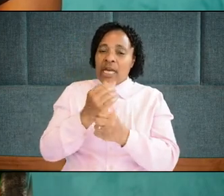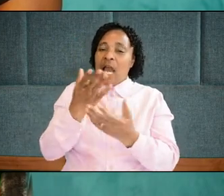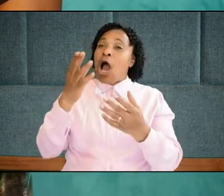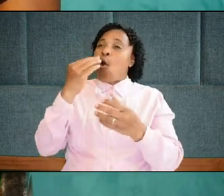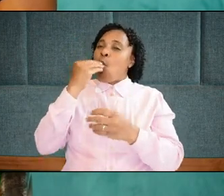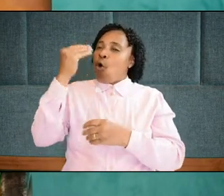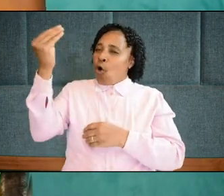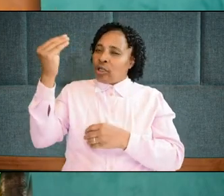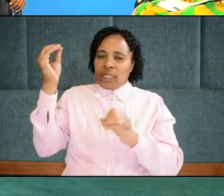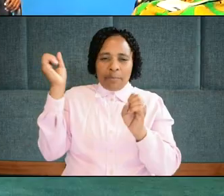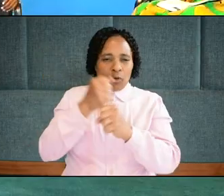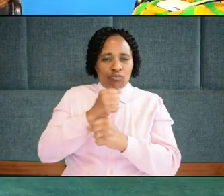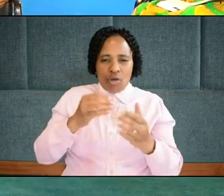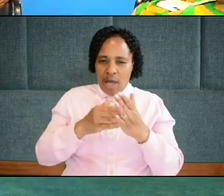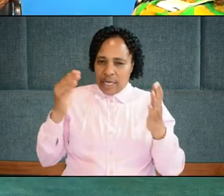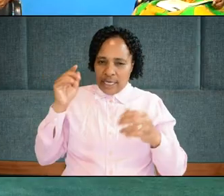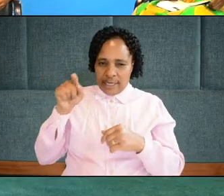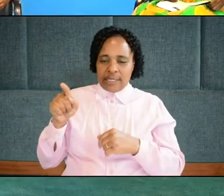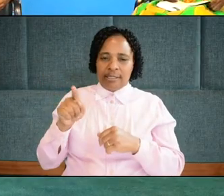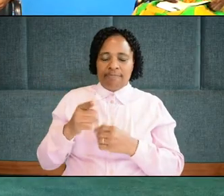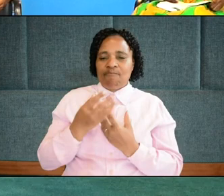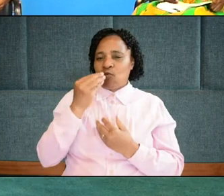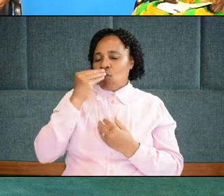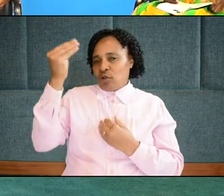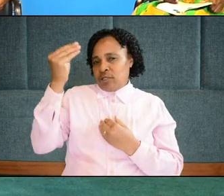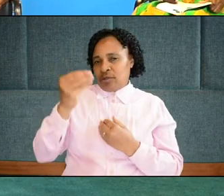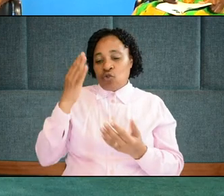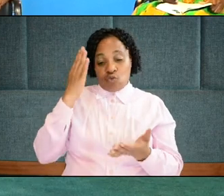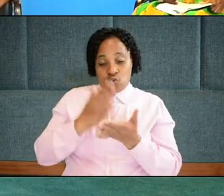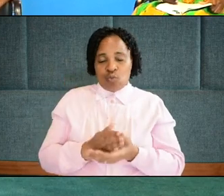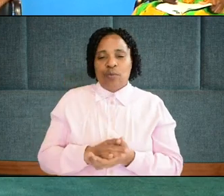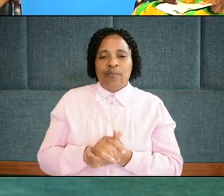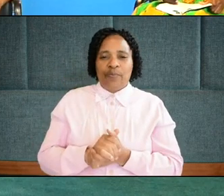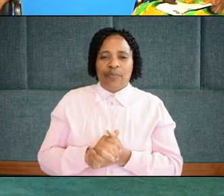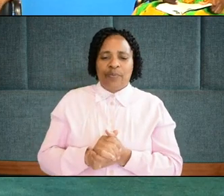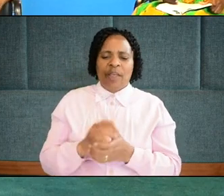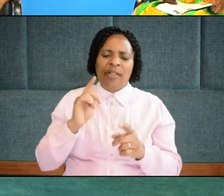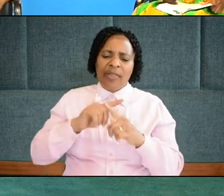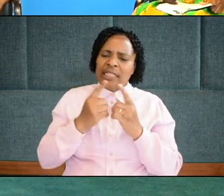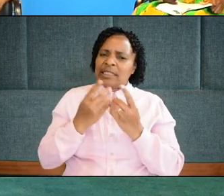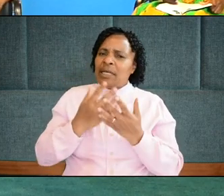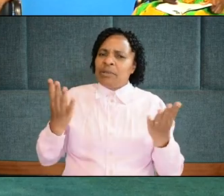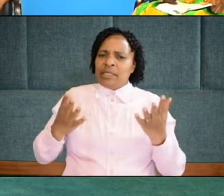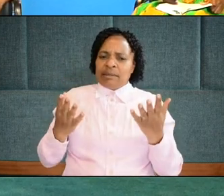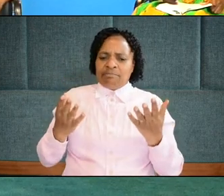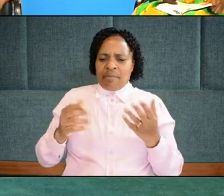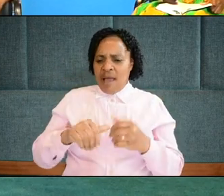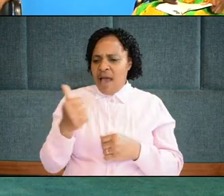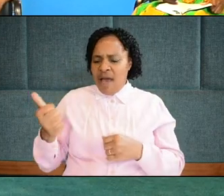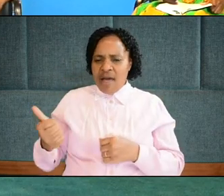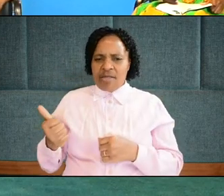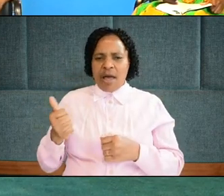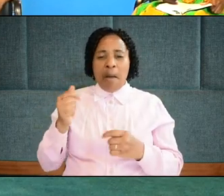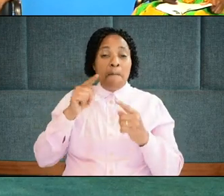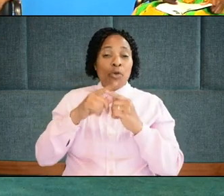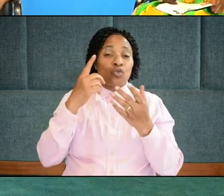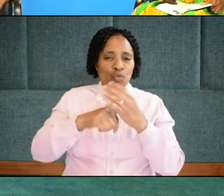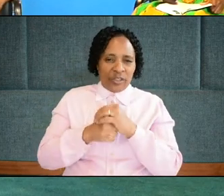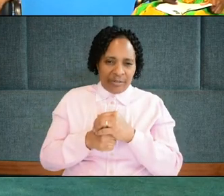it. Yeah. Absolutely, absolutely, absolutely right. And probably something else that is important to point out was